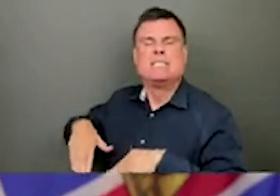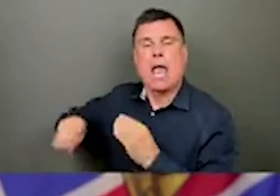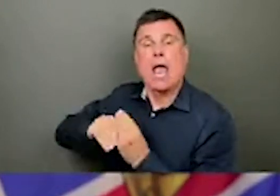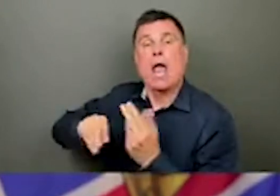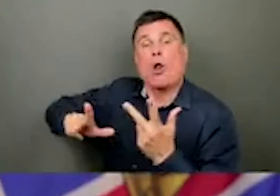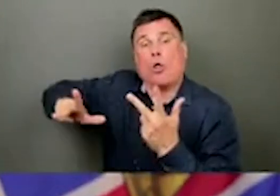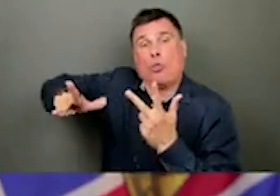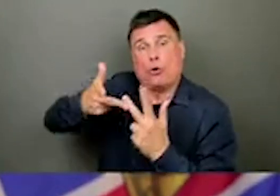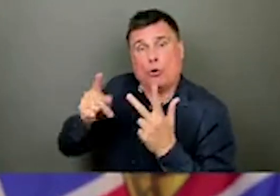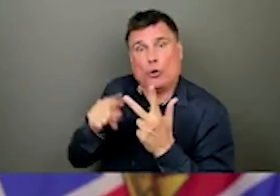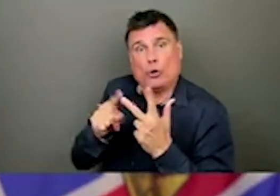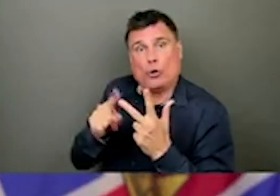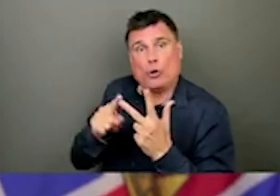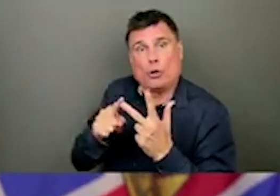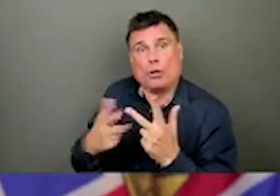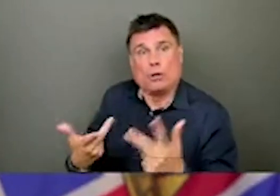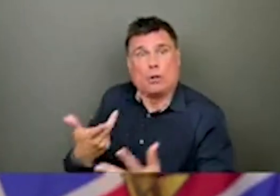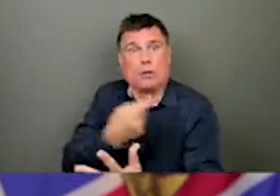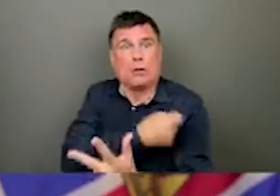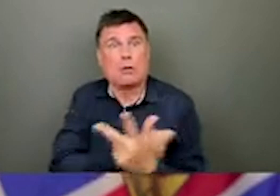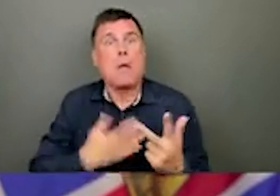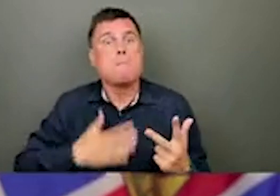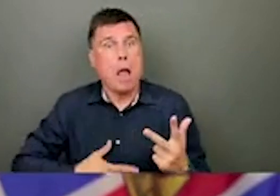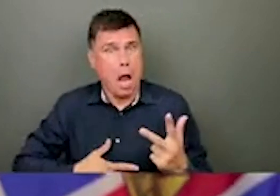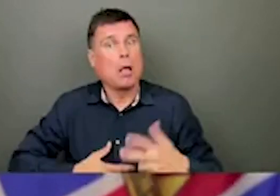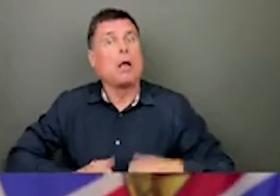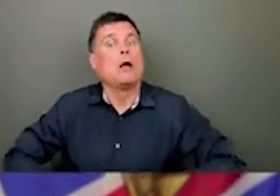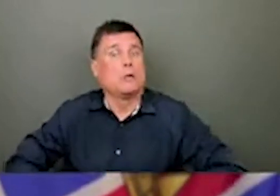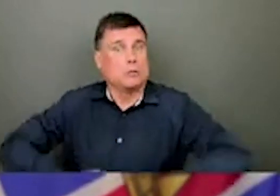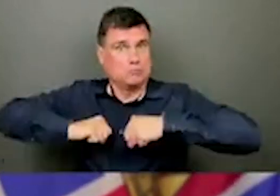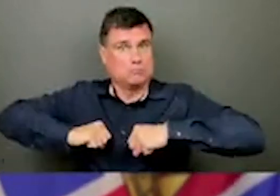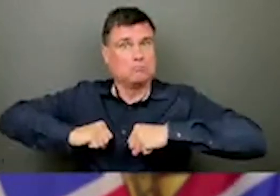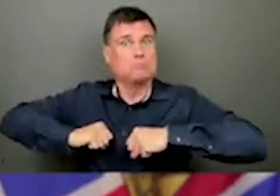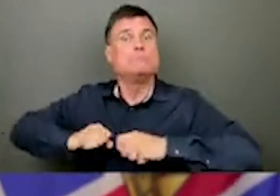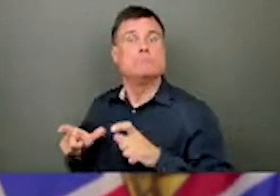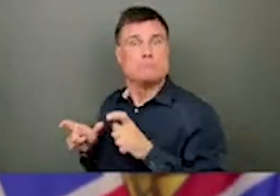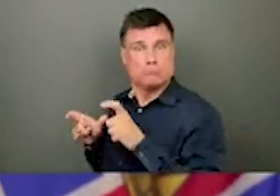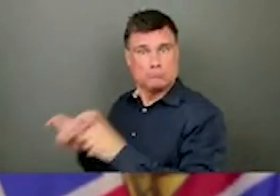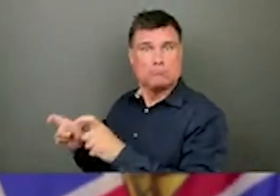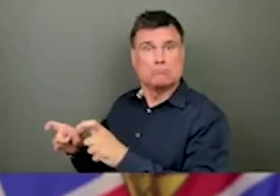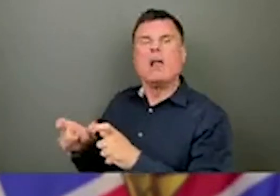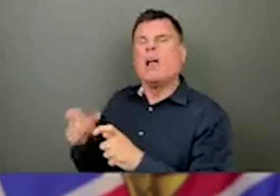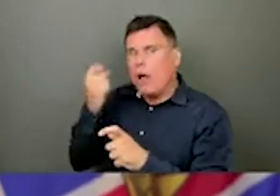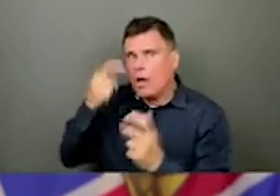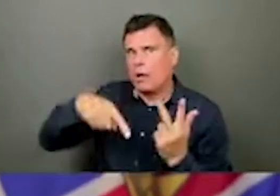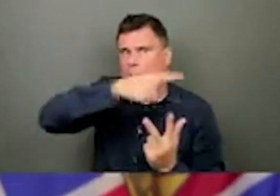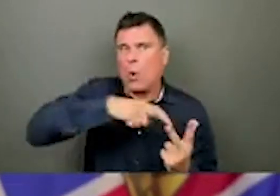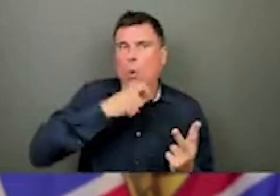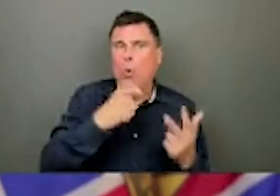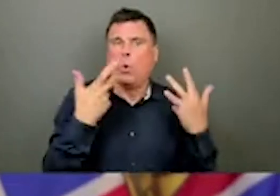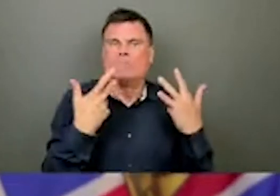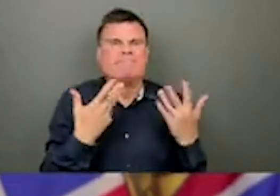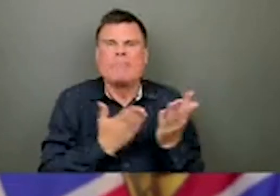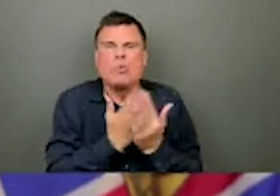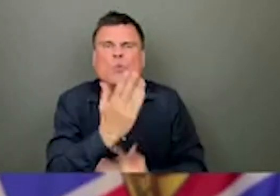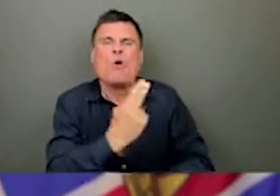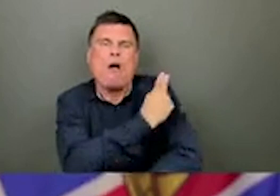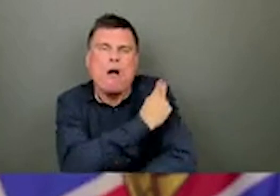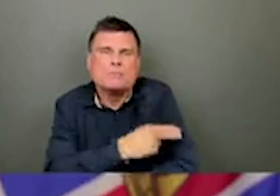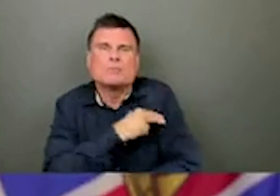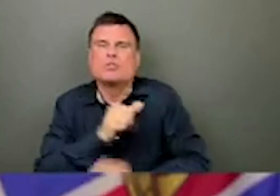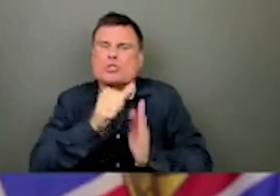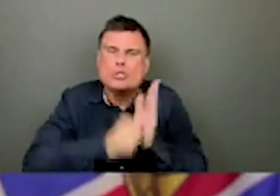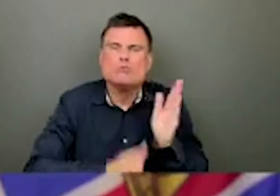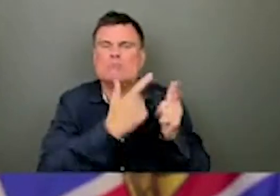about 55% of people, which means it's not a panacea. People still have to pay attention, and it's still important for the rest of